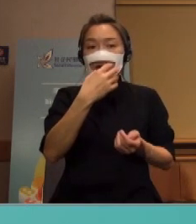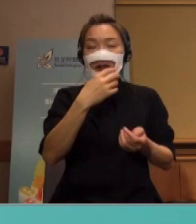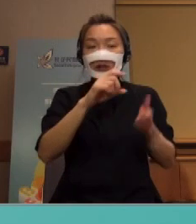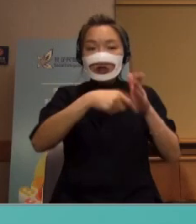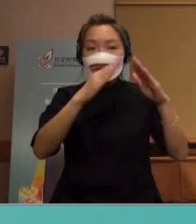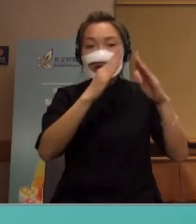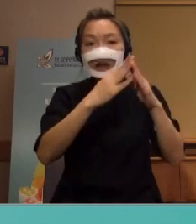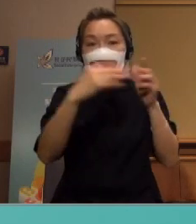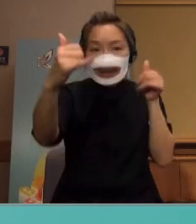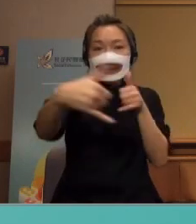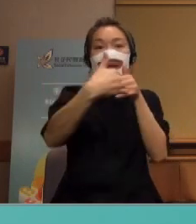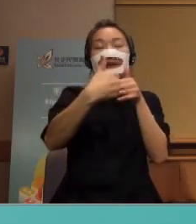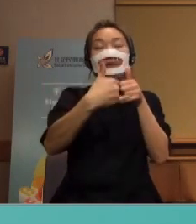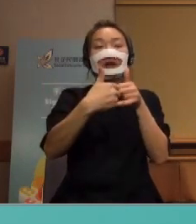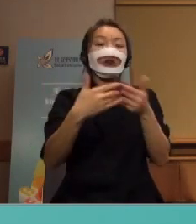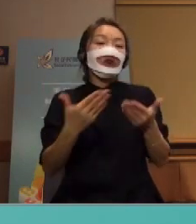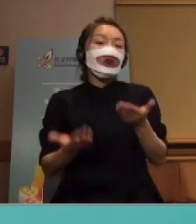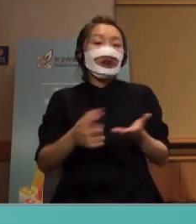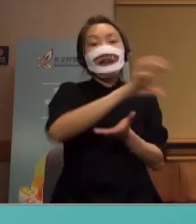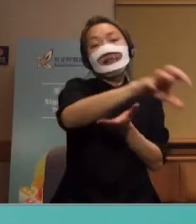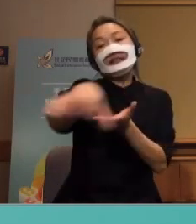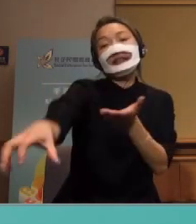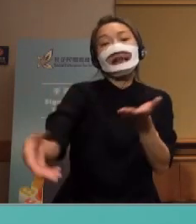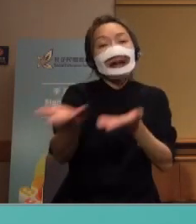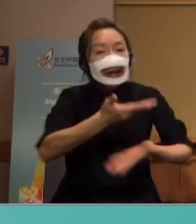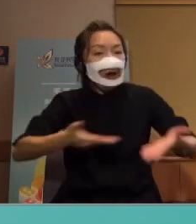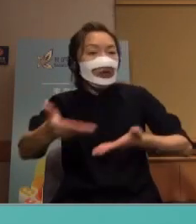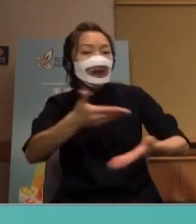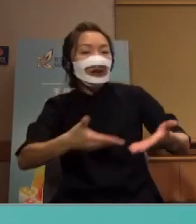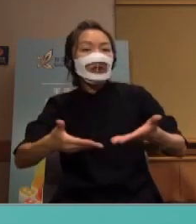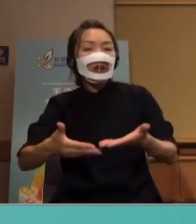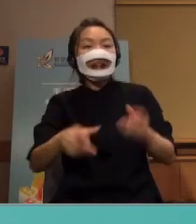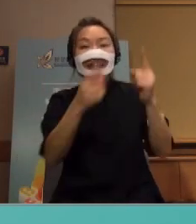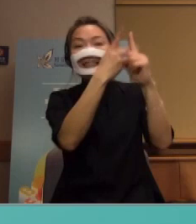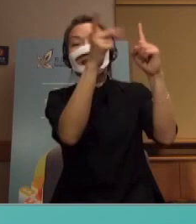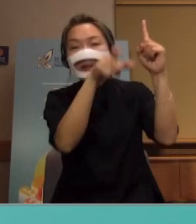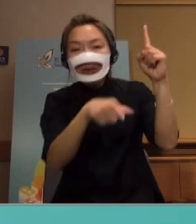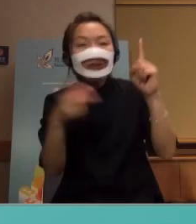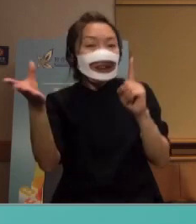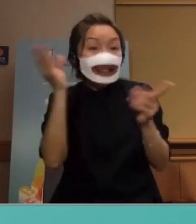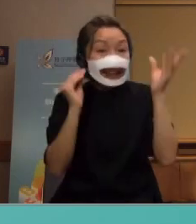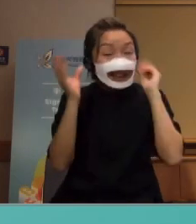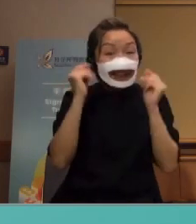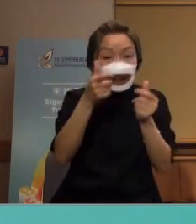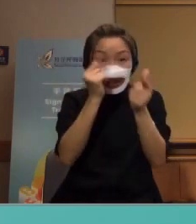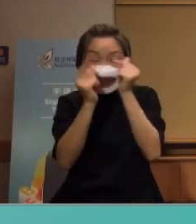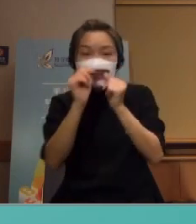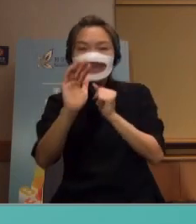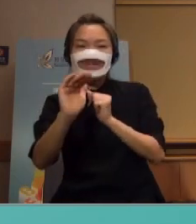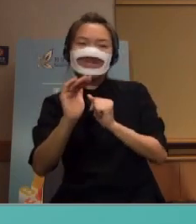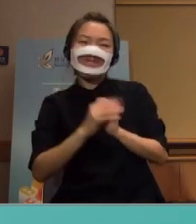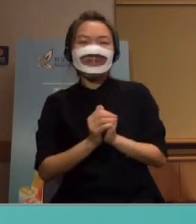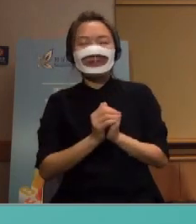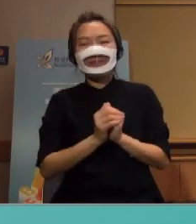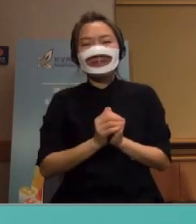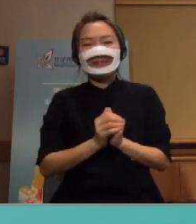works. Obviously, for the banking side, this is a very profitable and lucrative endeavor, and can give you a reference point.